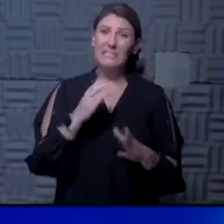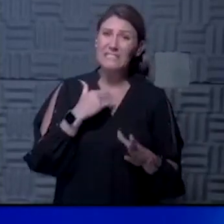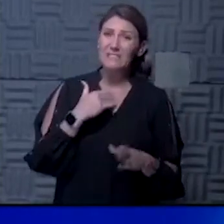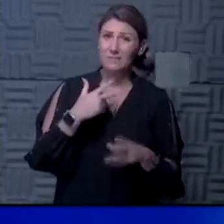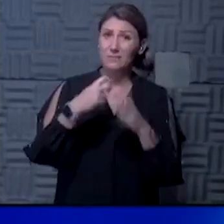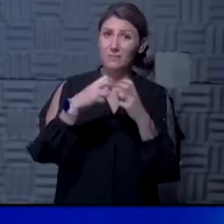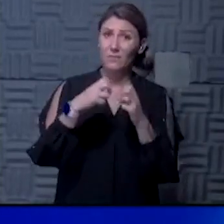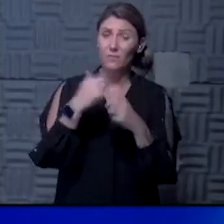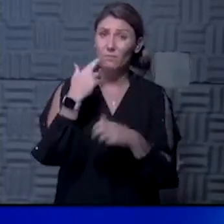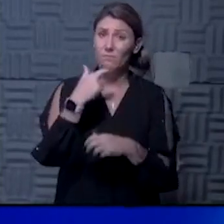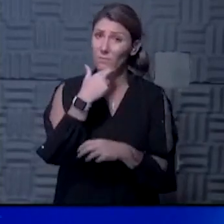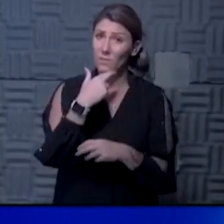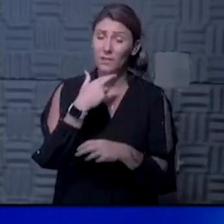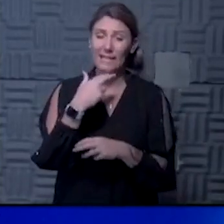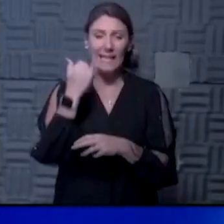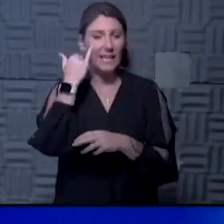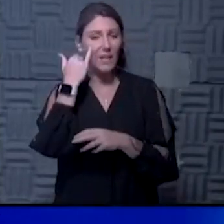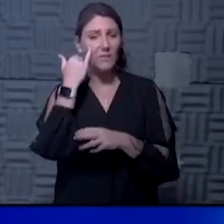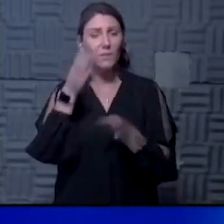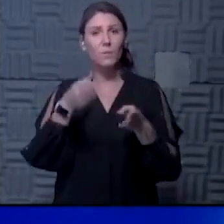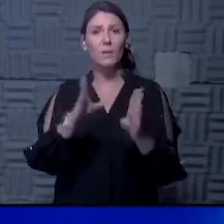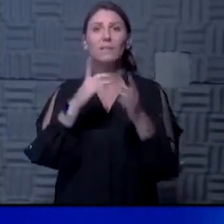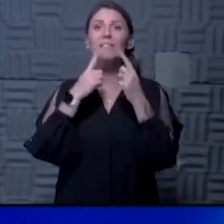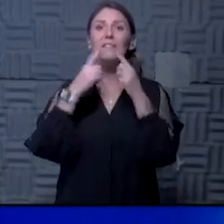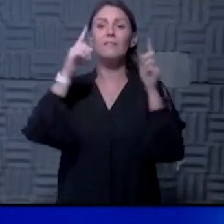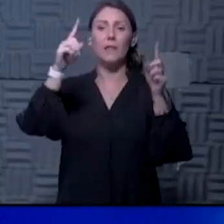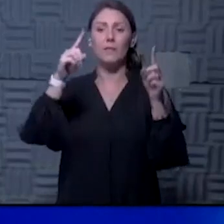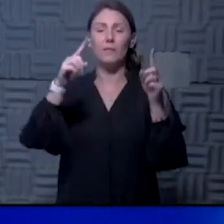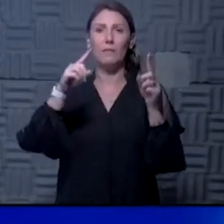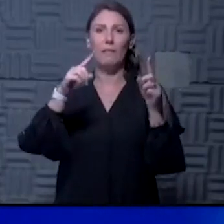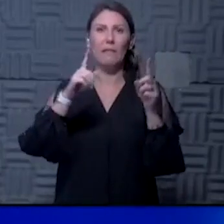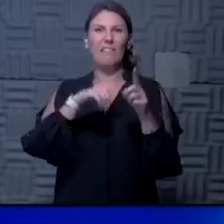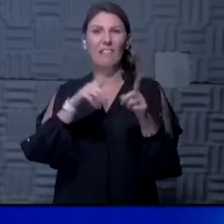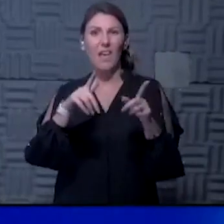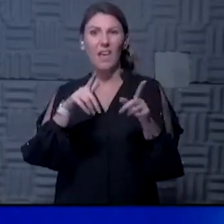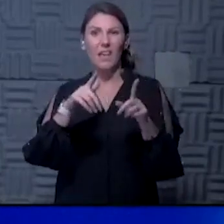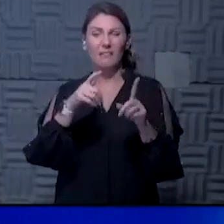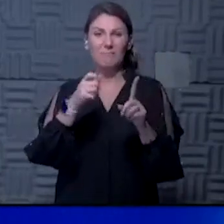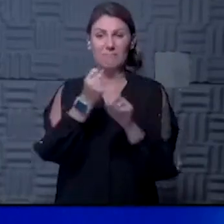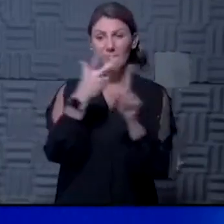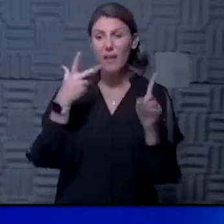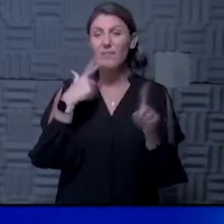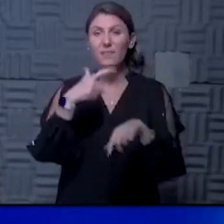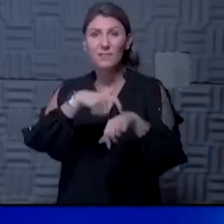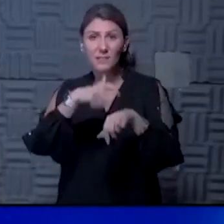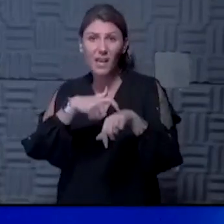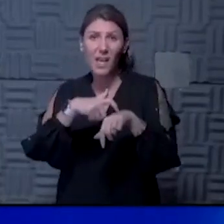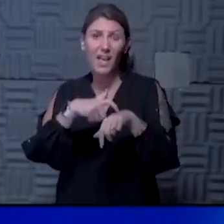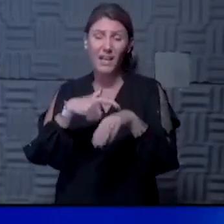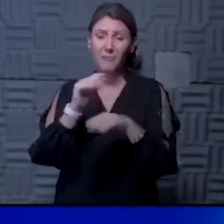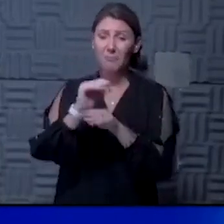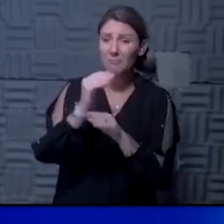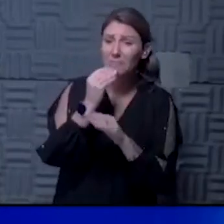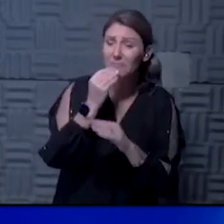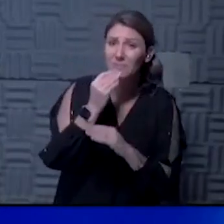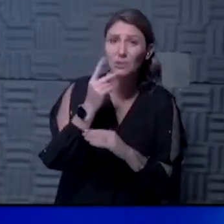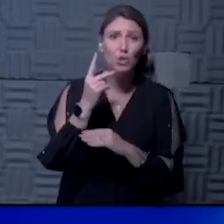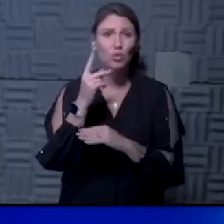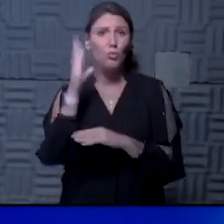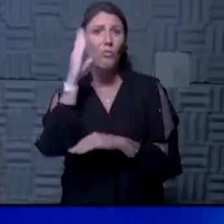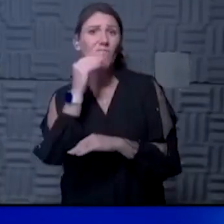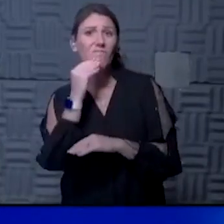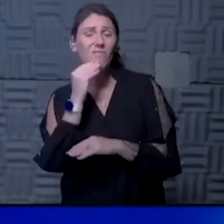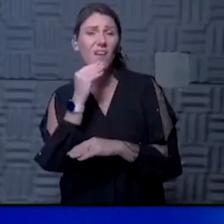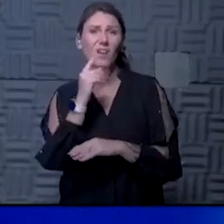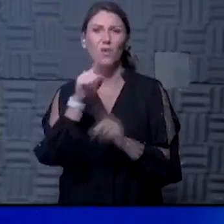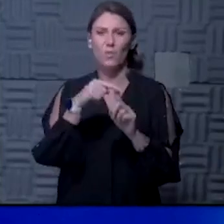though, unless there are ways to effectively lengthen the time you're going to have dinner or lunch, and try to roll through when there's fewer crowds in that room.